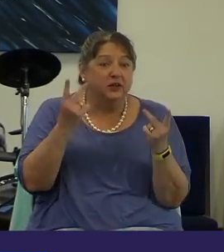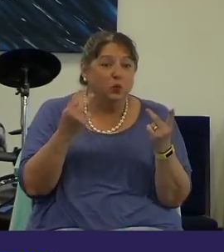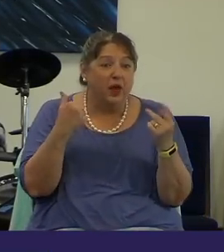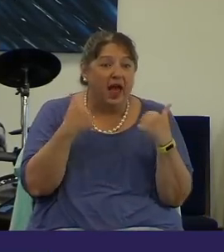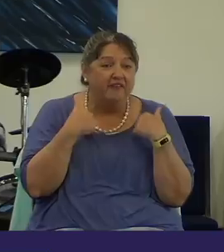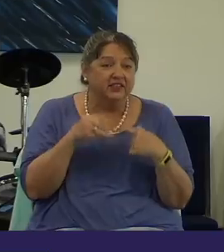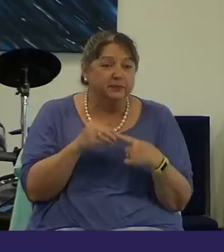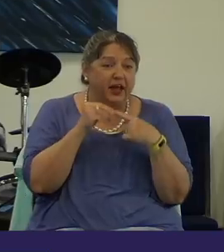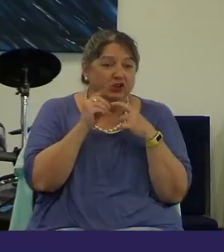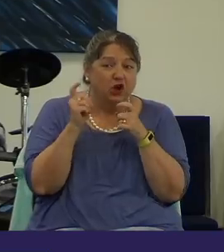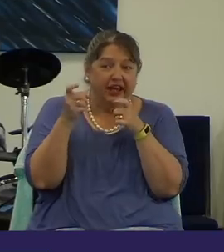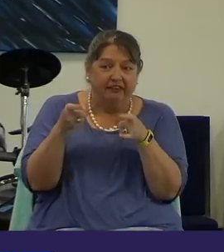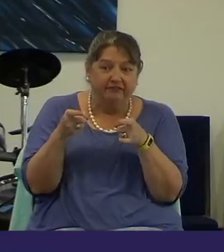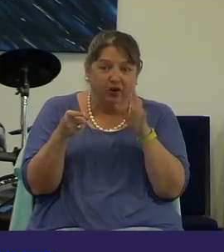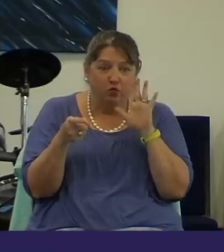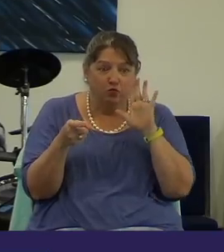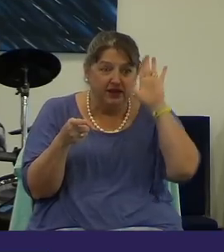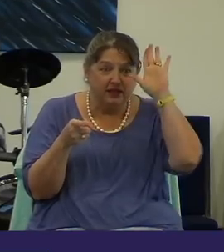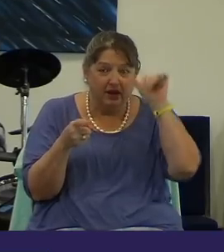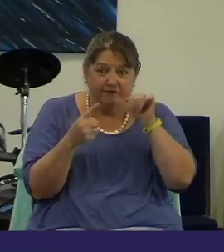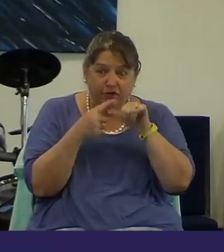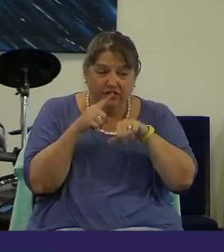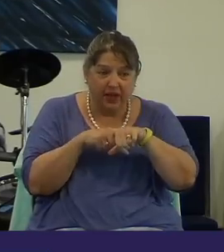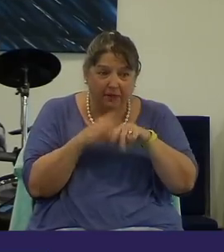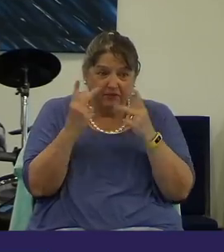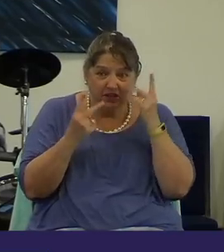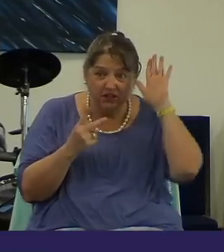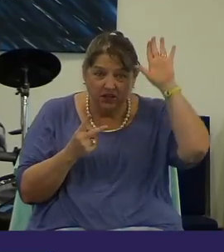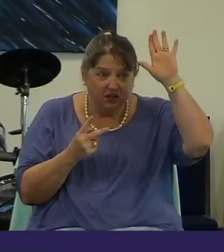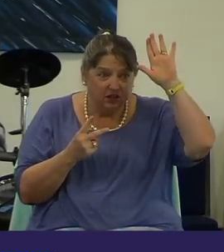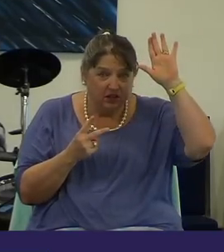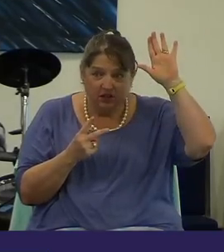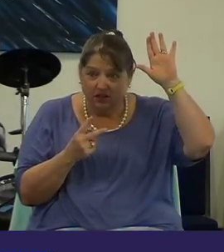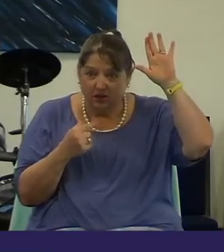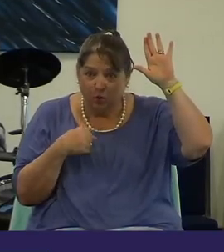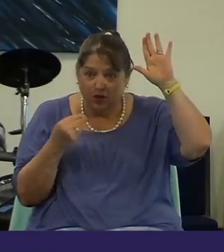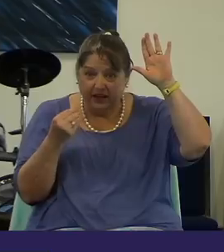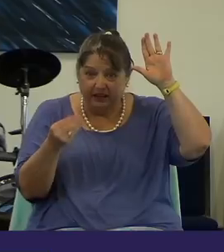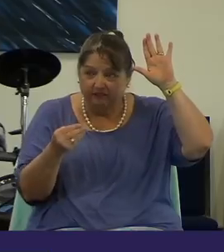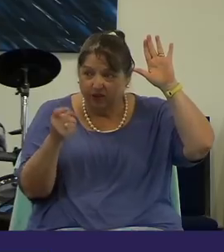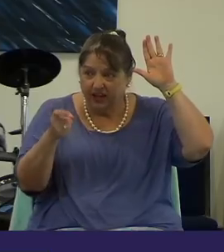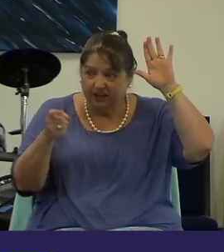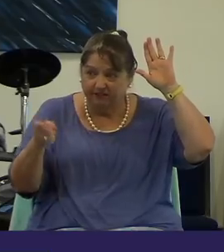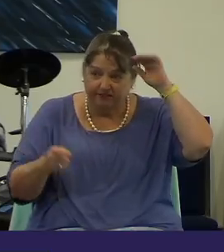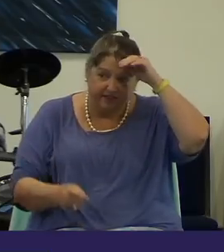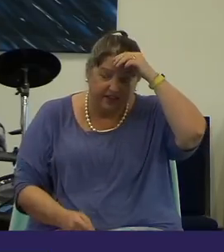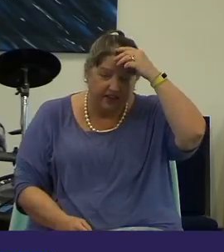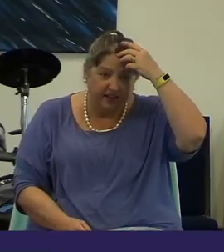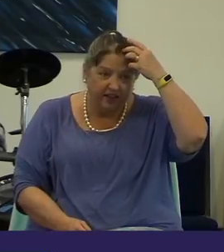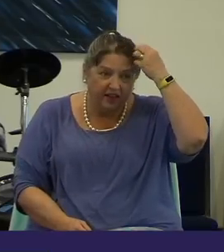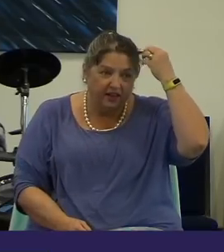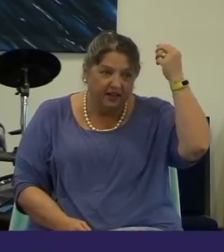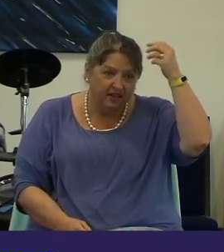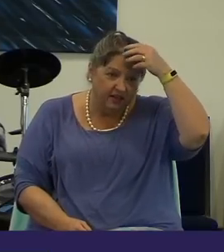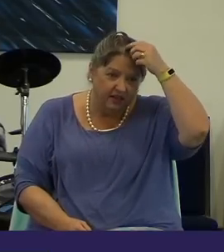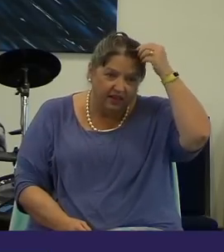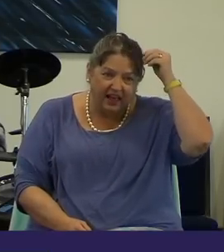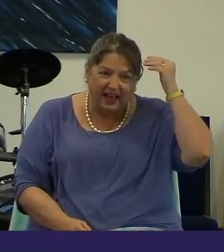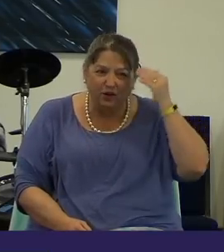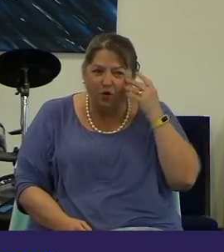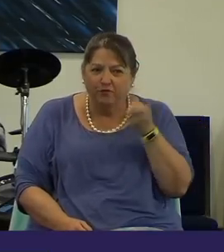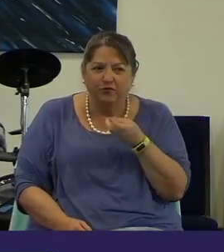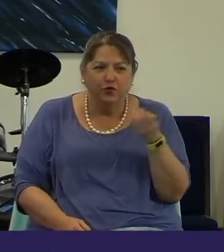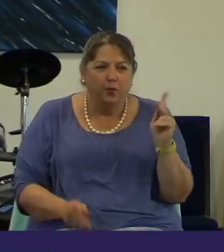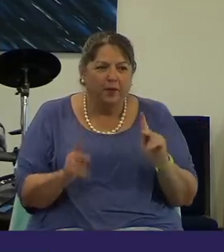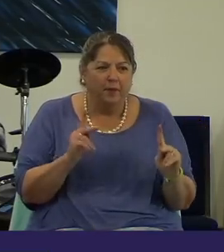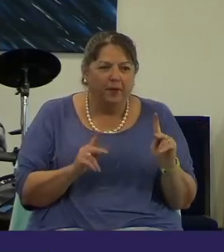you. So we'd like for you to raise your hand. We have a gift for you. If you can just raise your hand, we want to put something into your hands. I know there's a few people here,